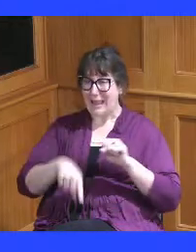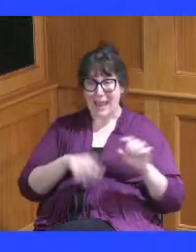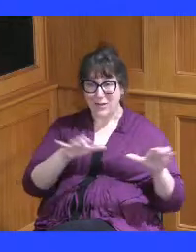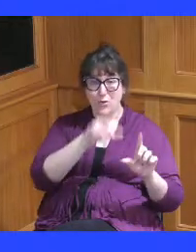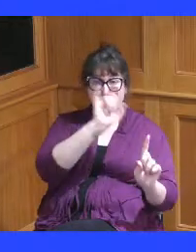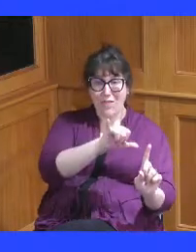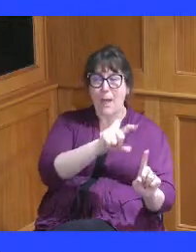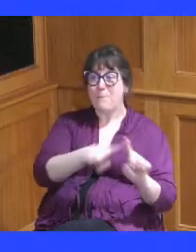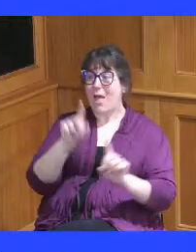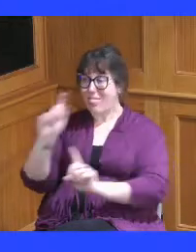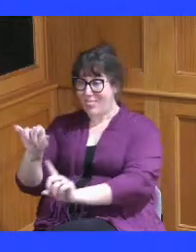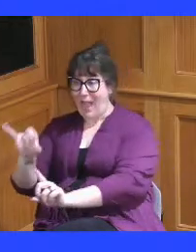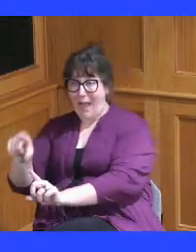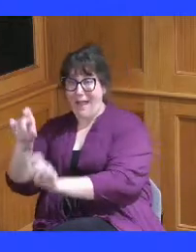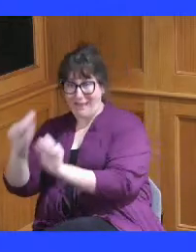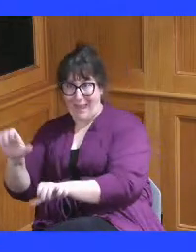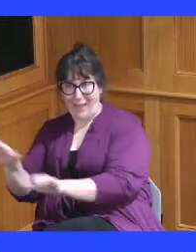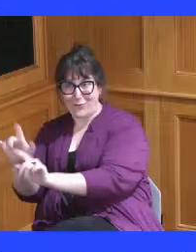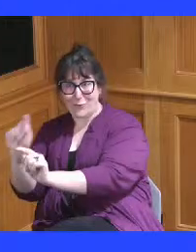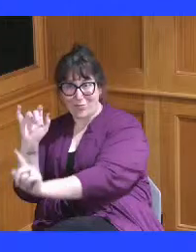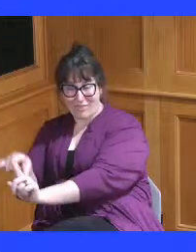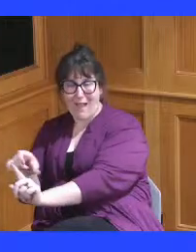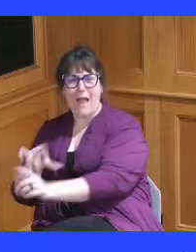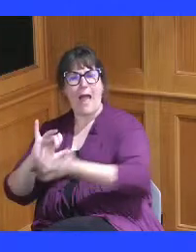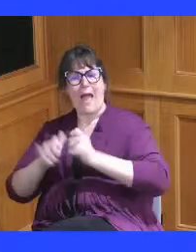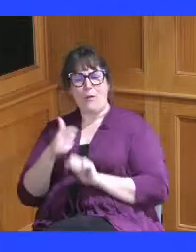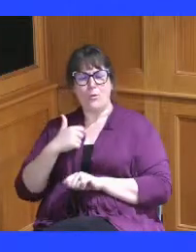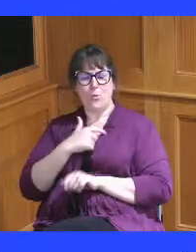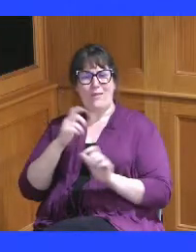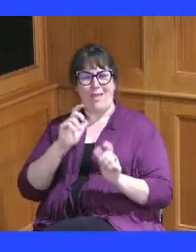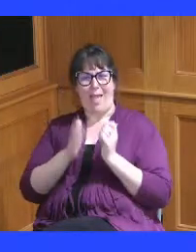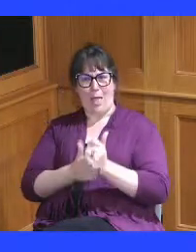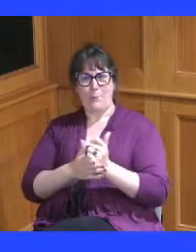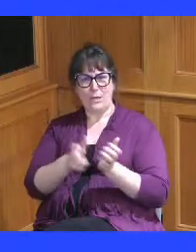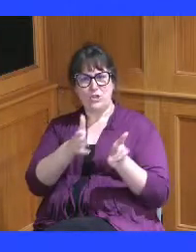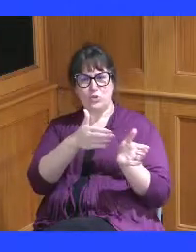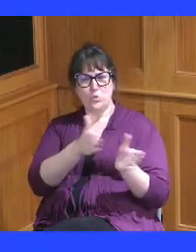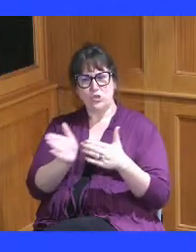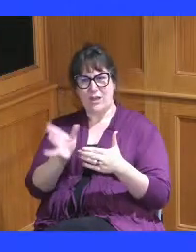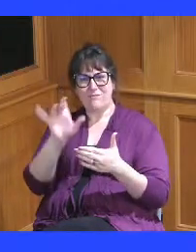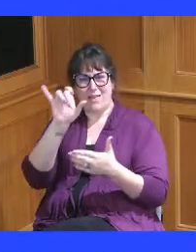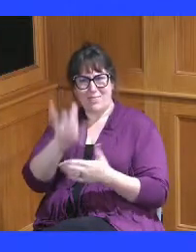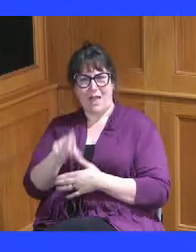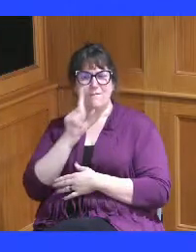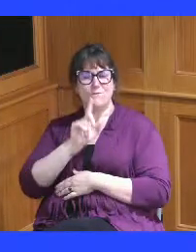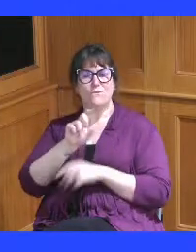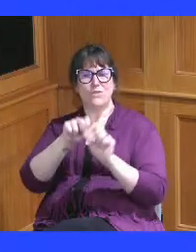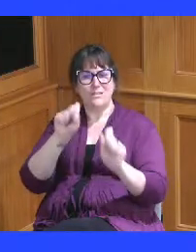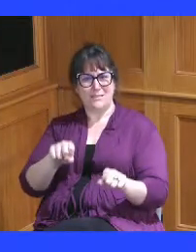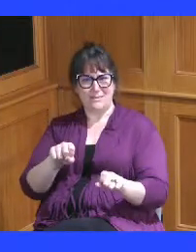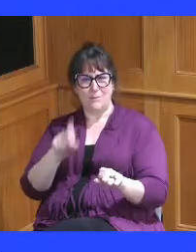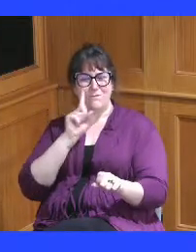this. What can we do about that? How can we change within the system for that?